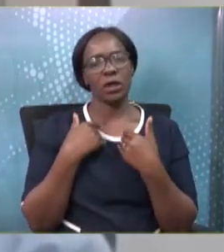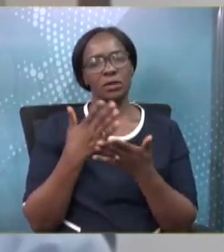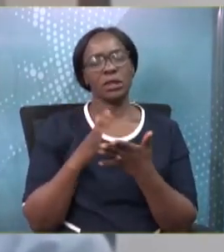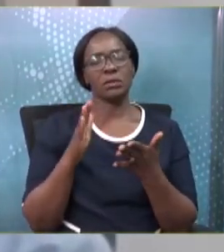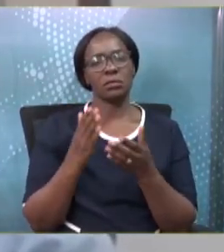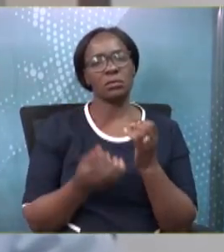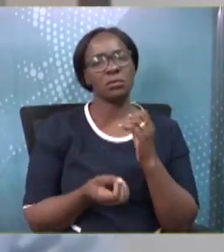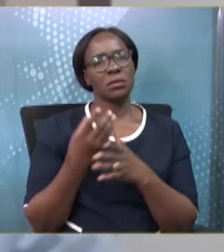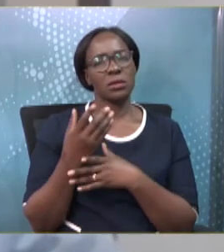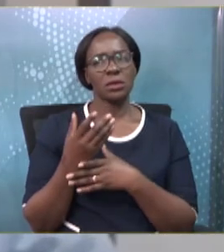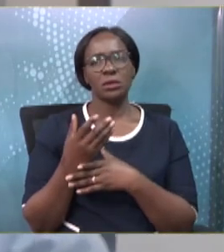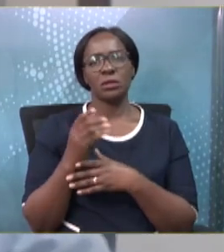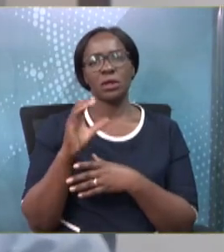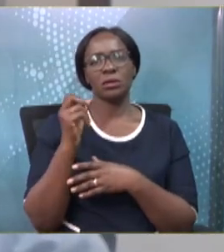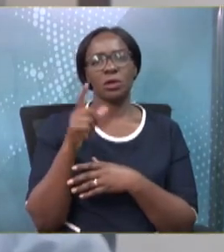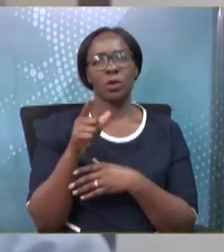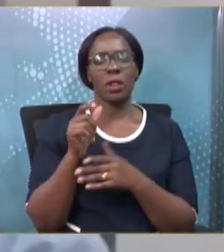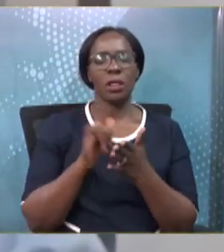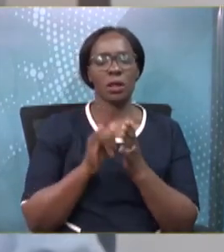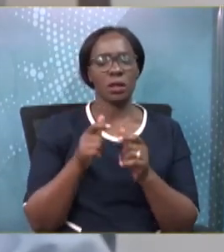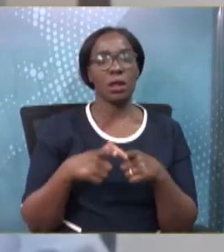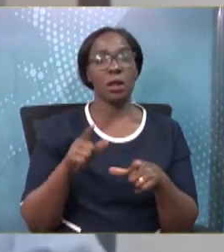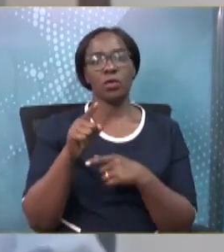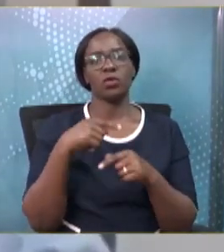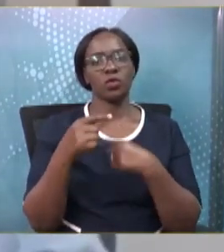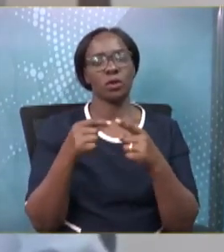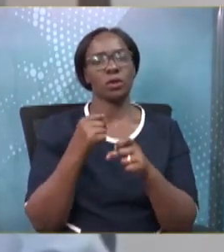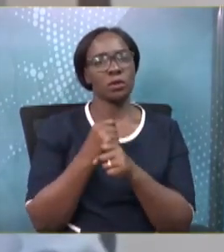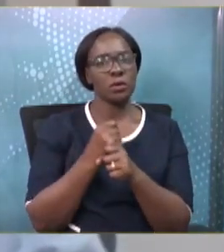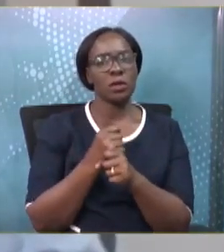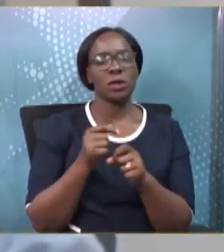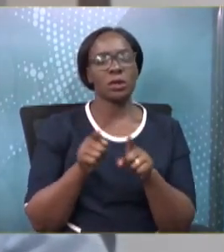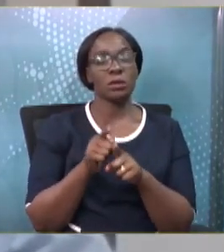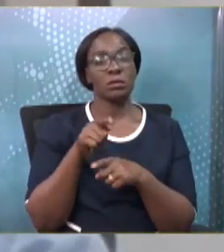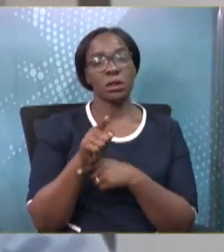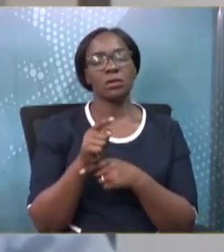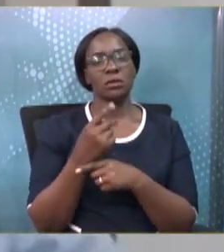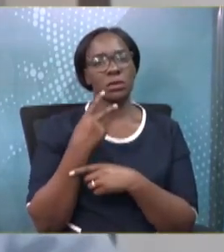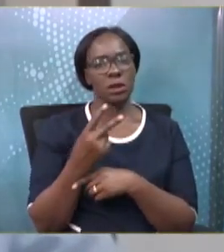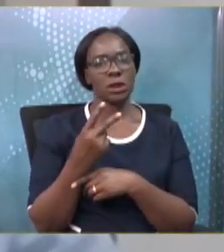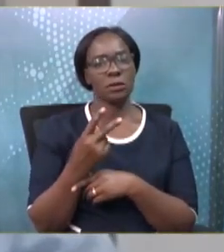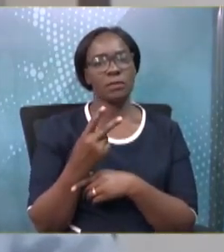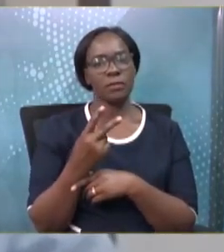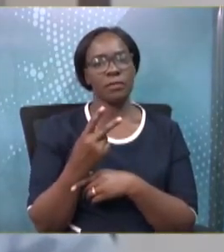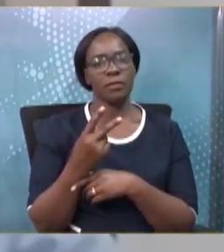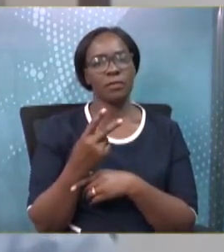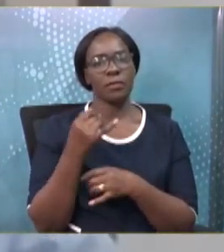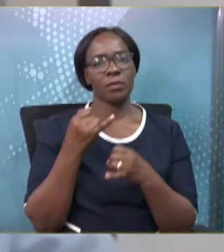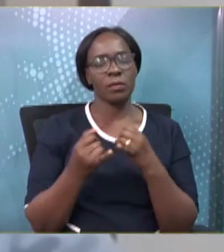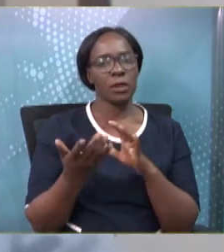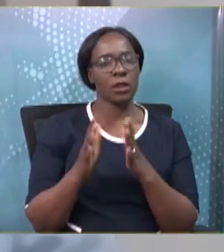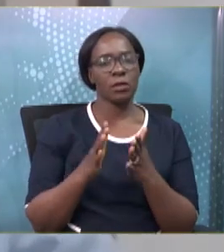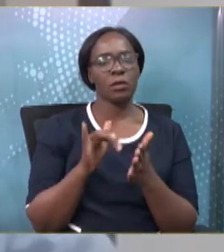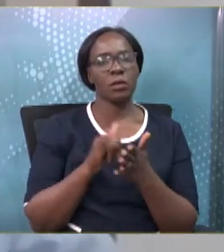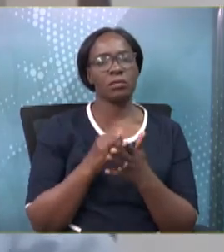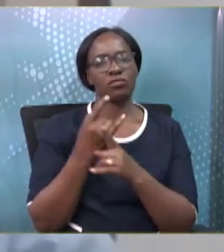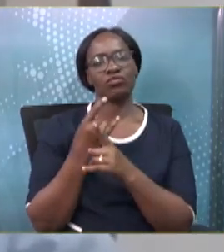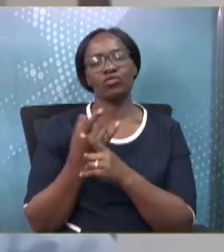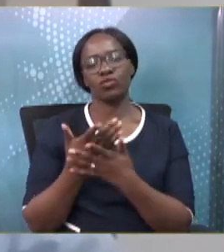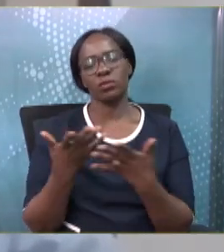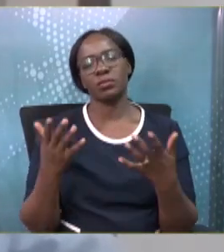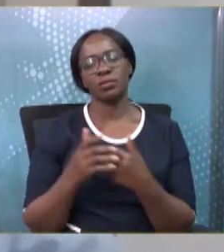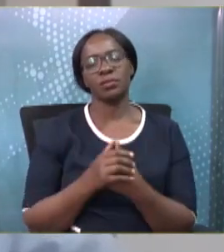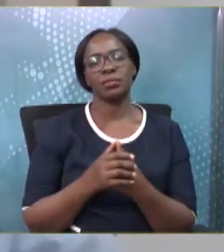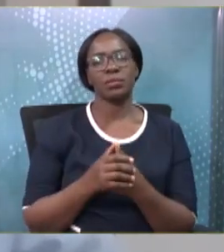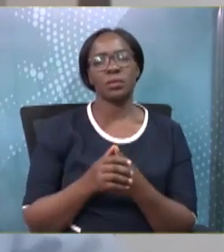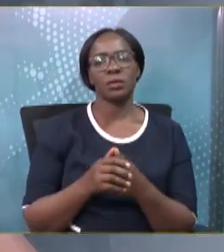of capital that can allow you to stay afloat while you see how to mitigate the various factors in the environment.